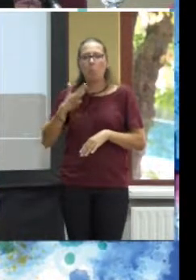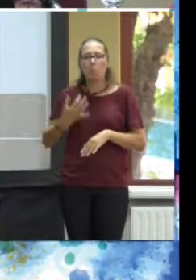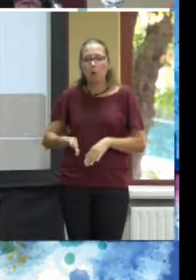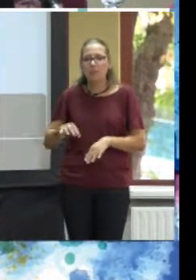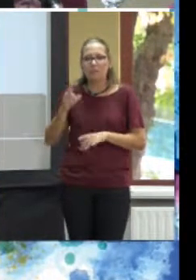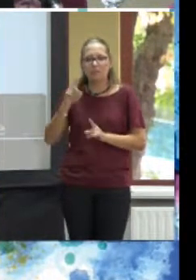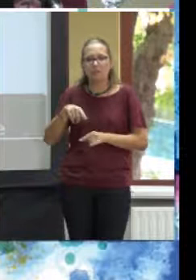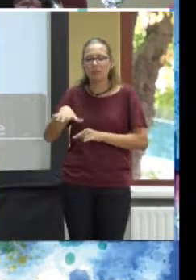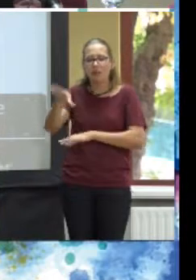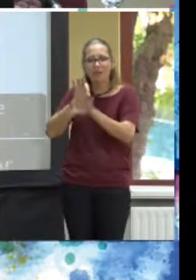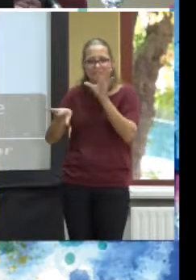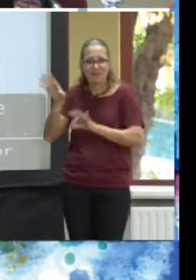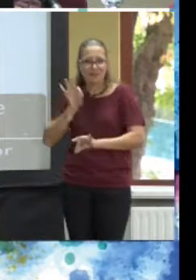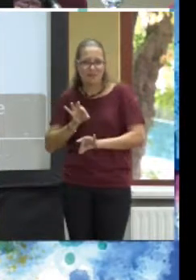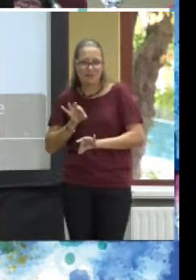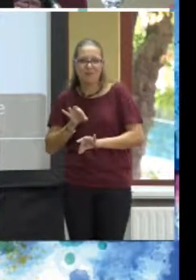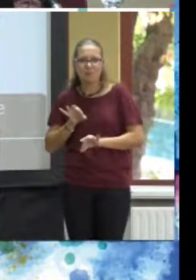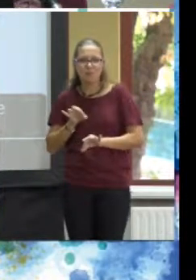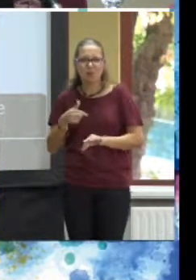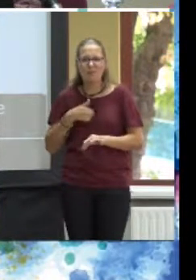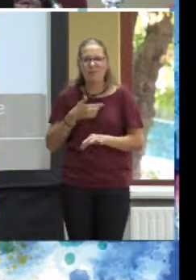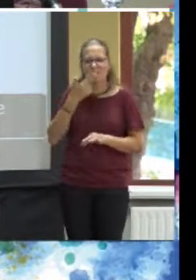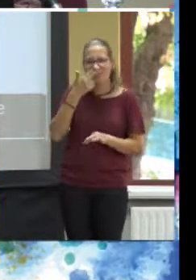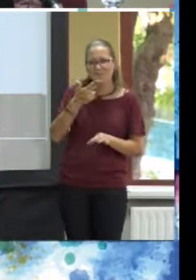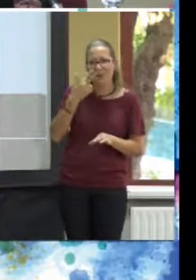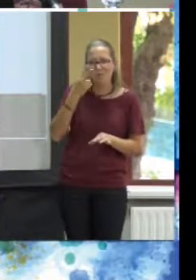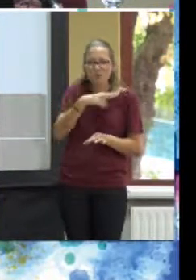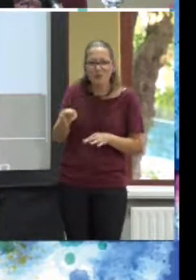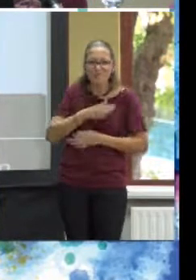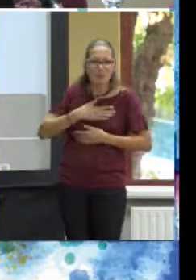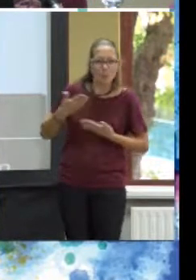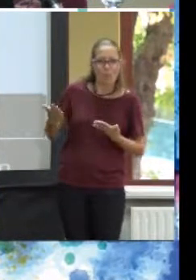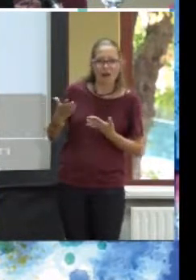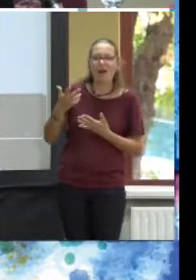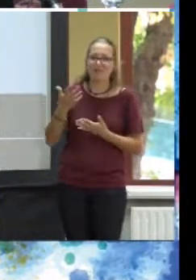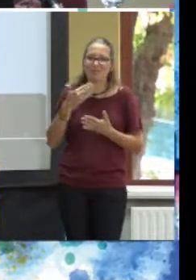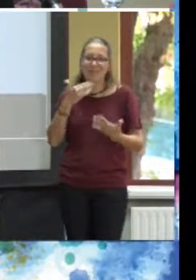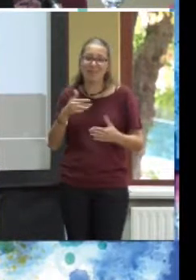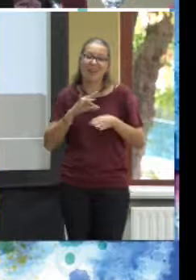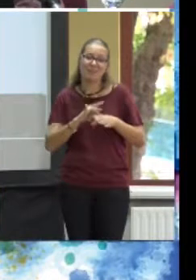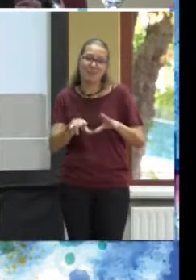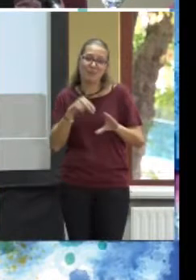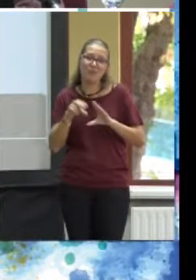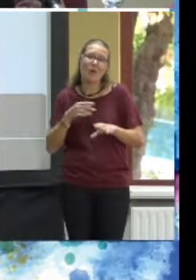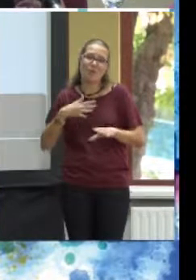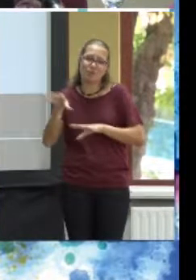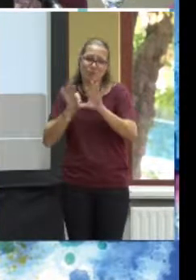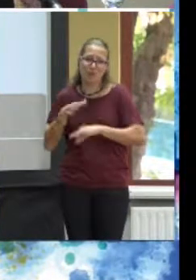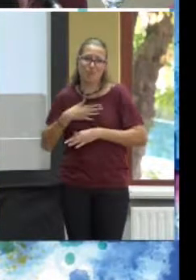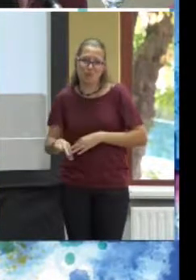they can choose and select the kind of visit they want to pay to the visit through the multimedia